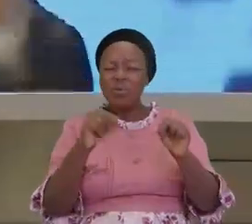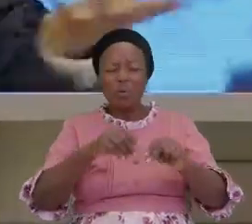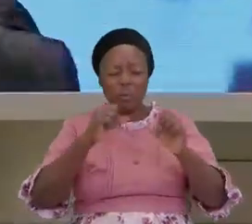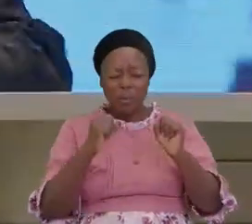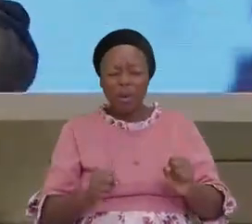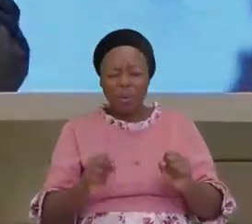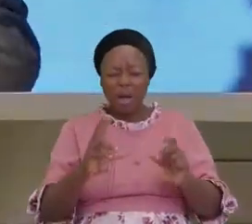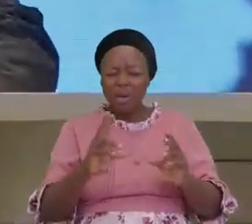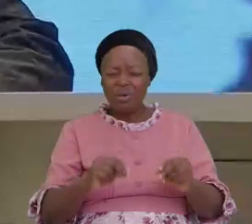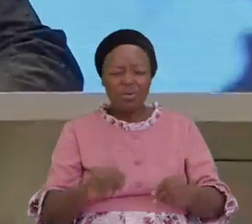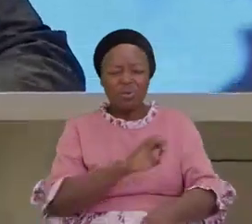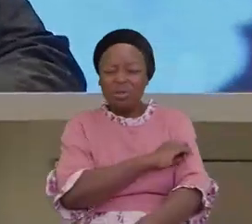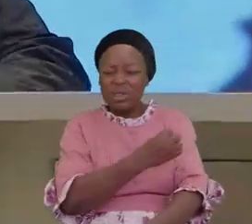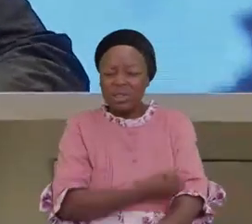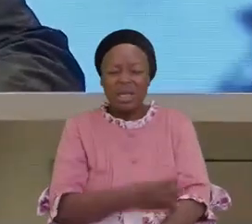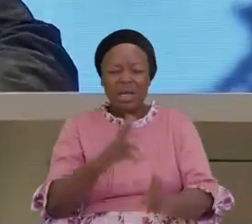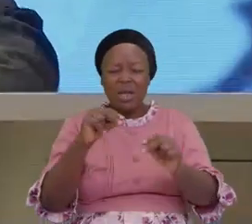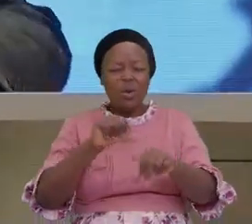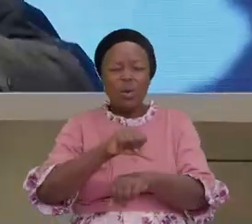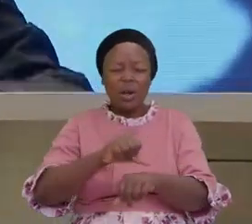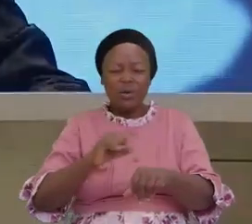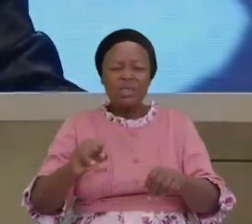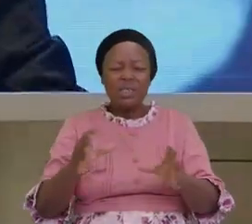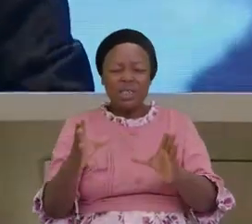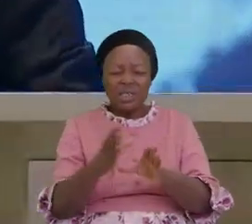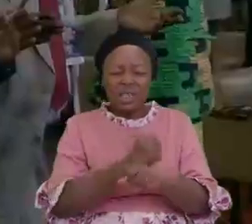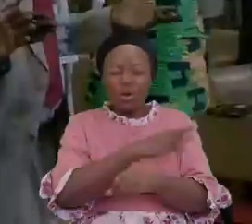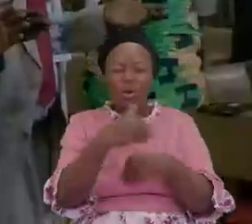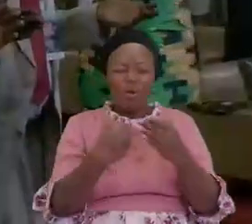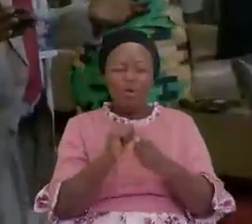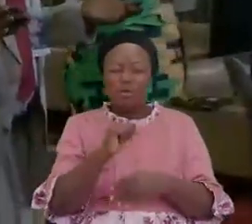no anointing, take that unprofitable word away.